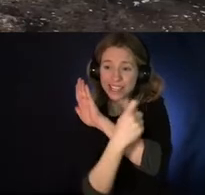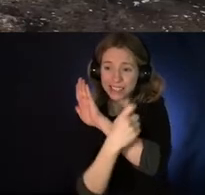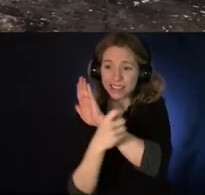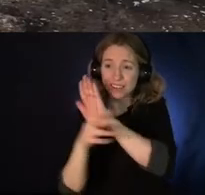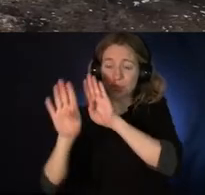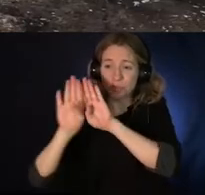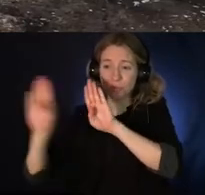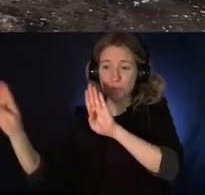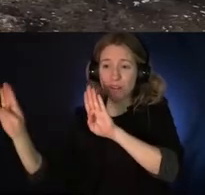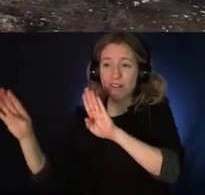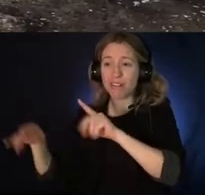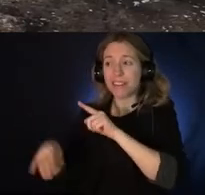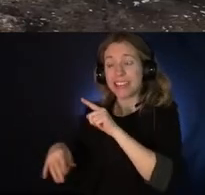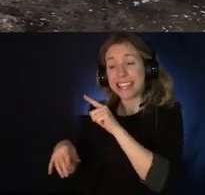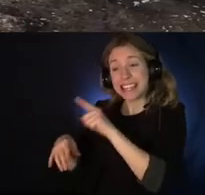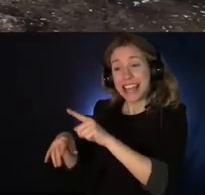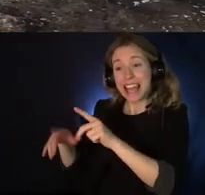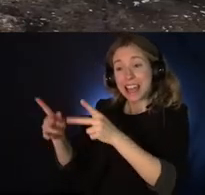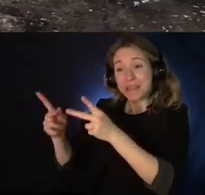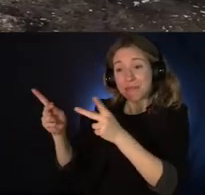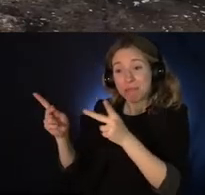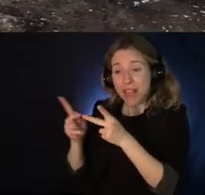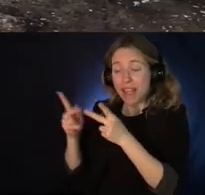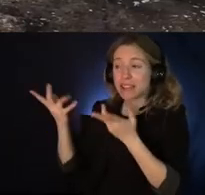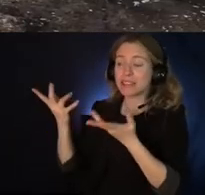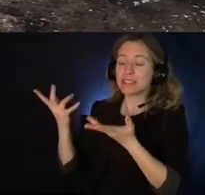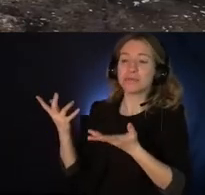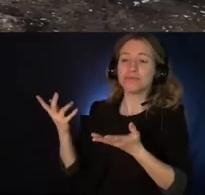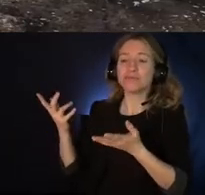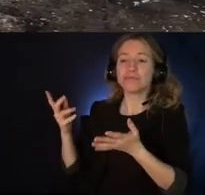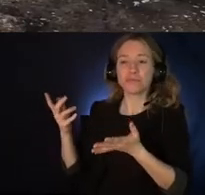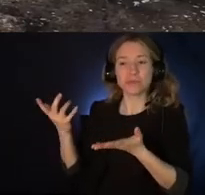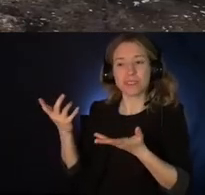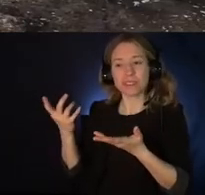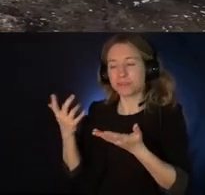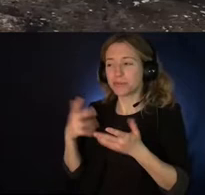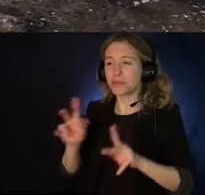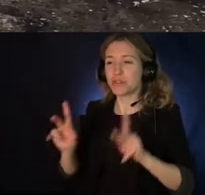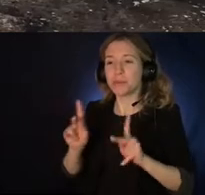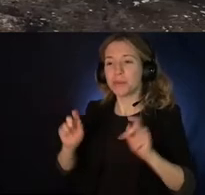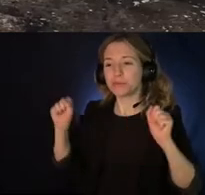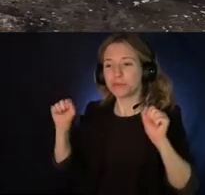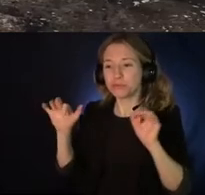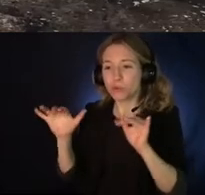all different types of nationalities and races through the years.